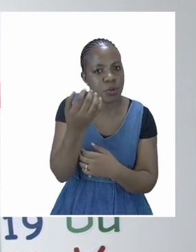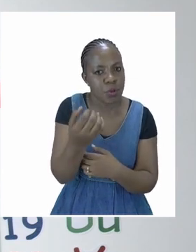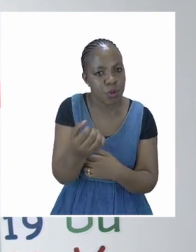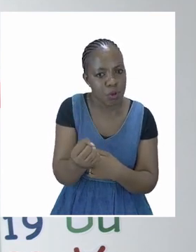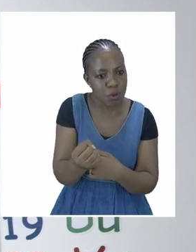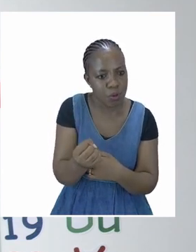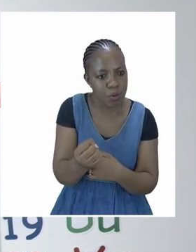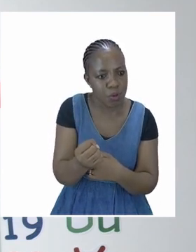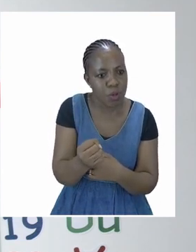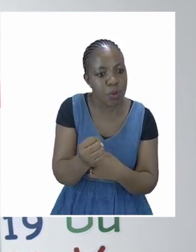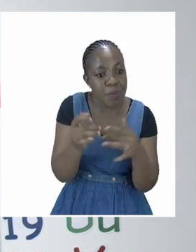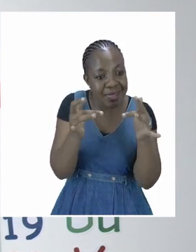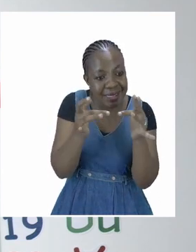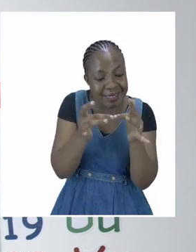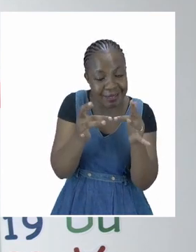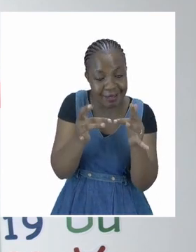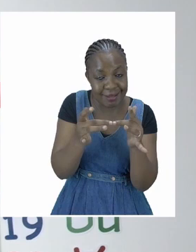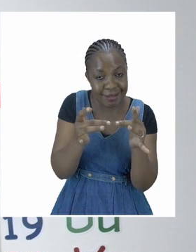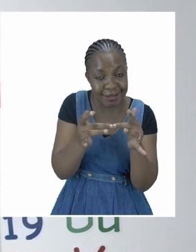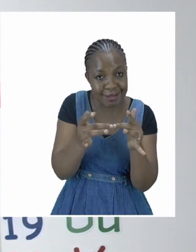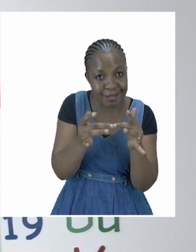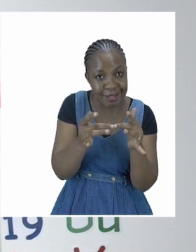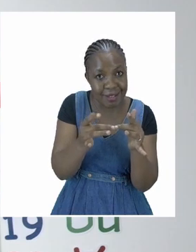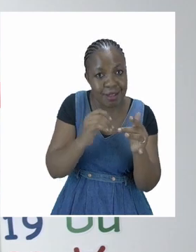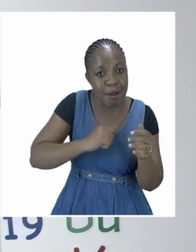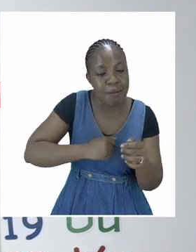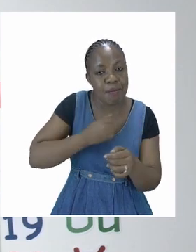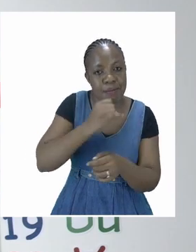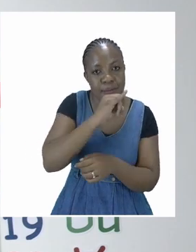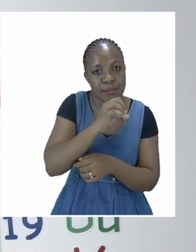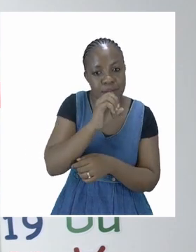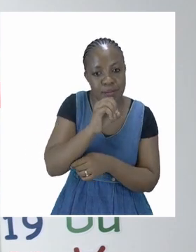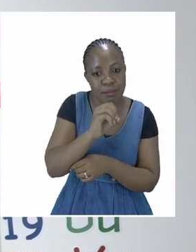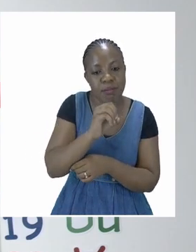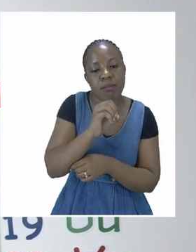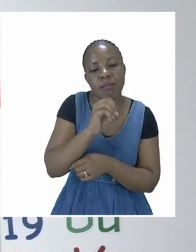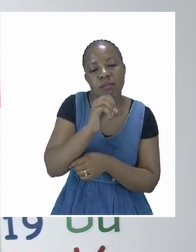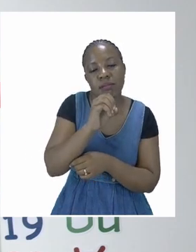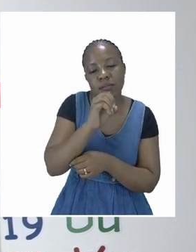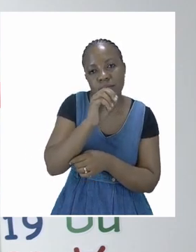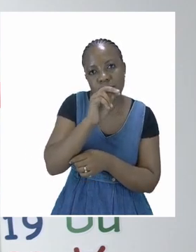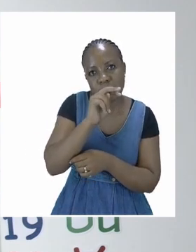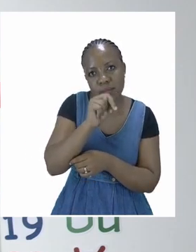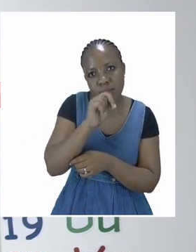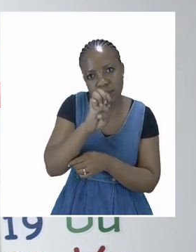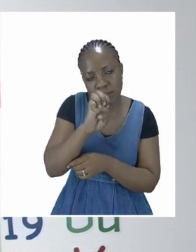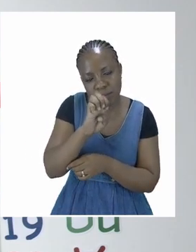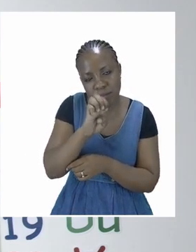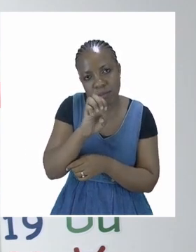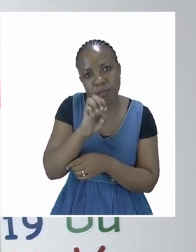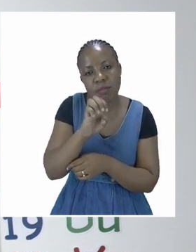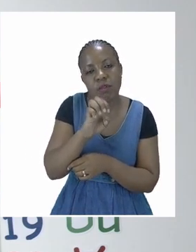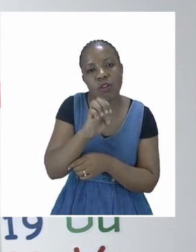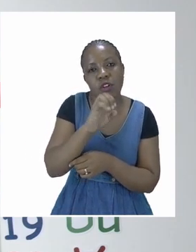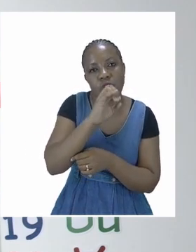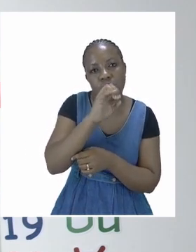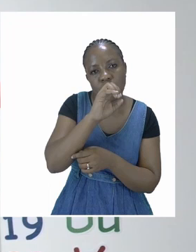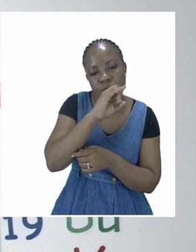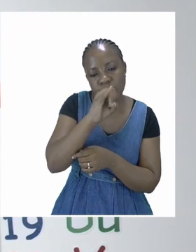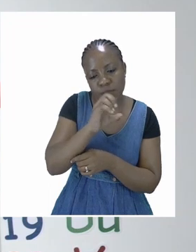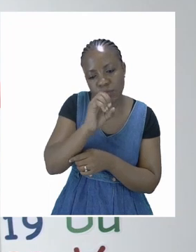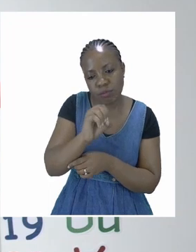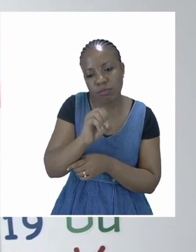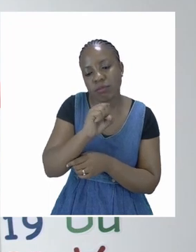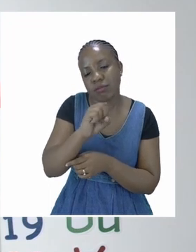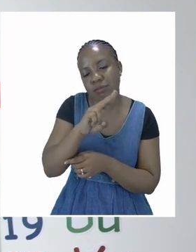our online platforms, MyZone and Zoshi Facebook pages, and in addition,